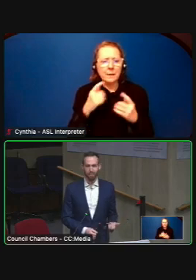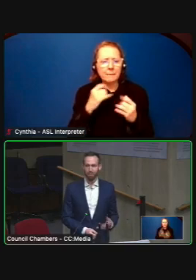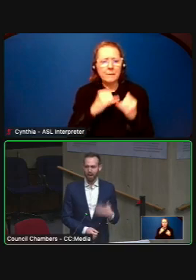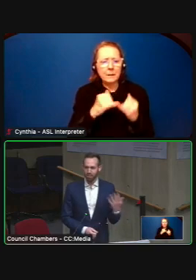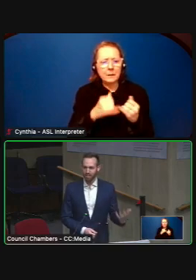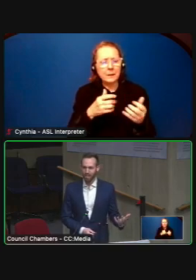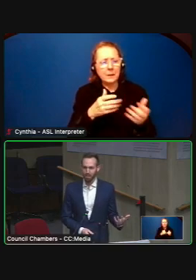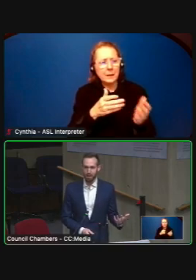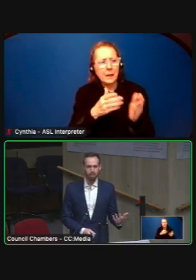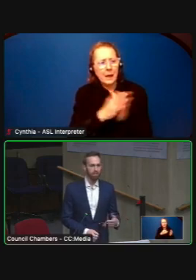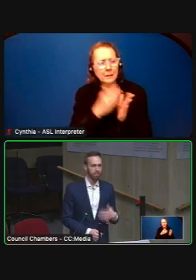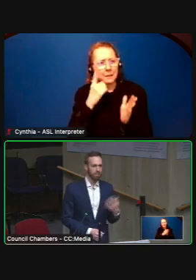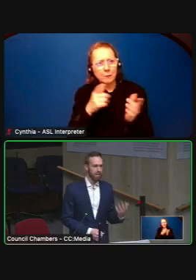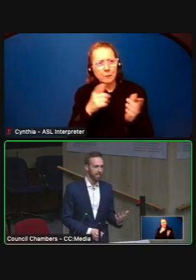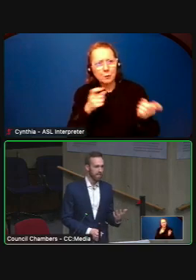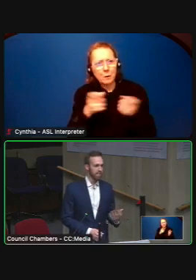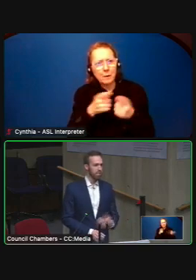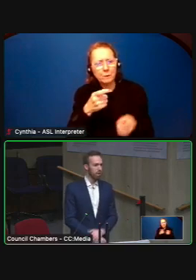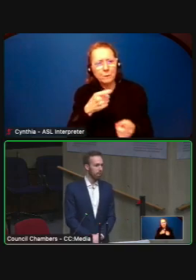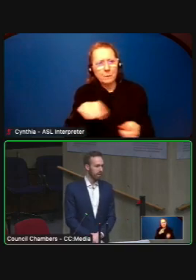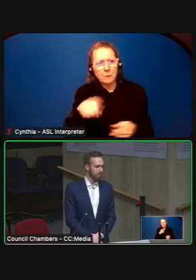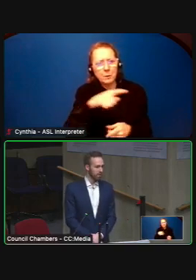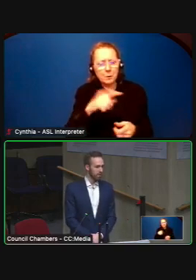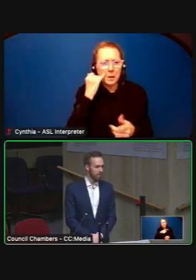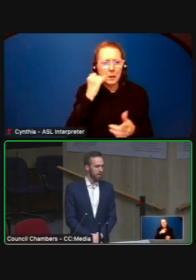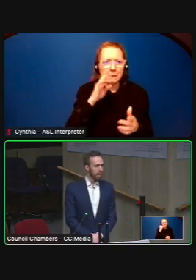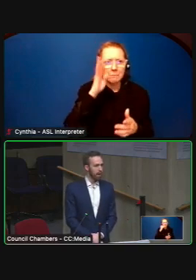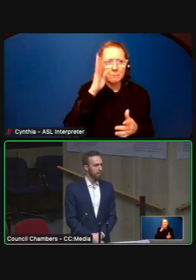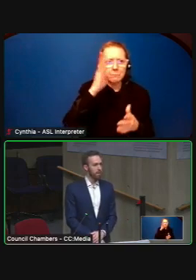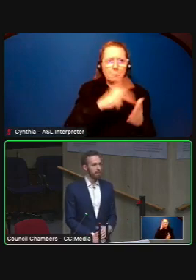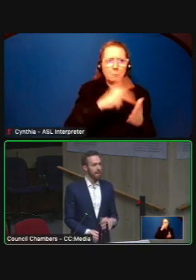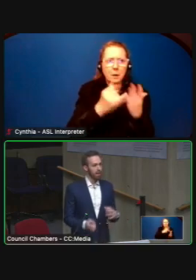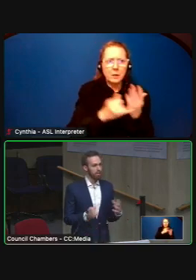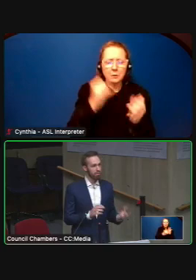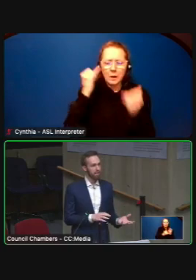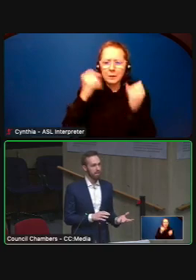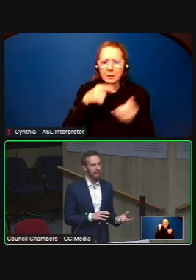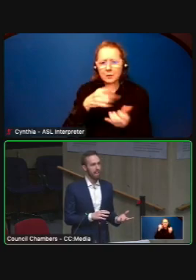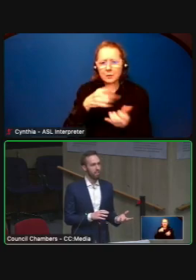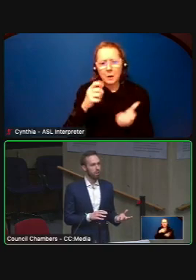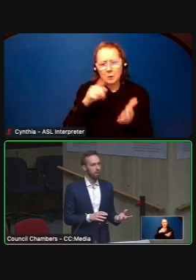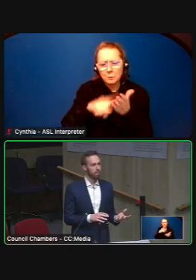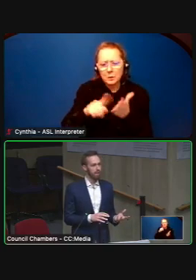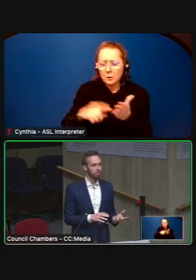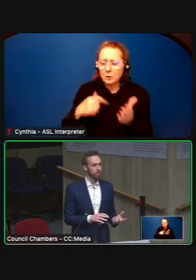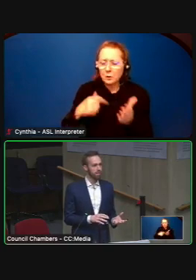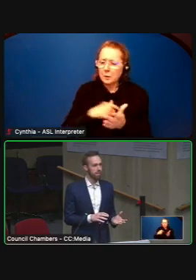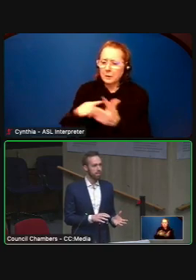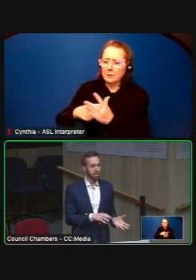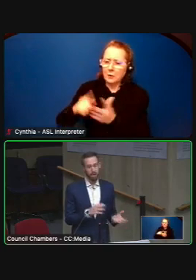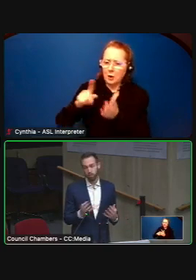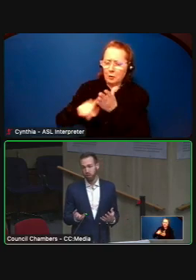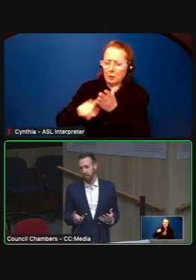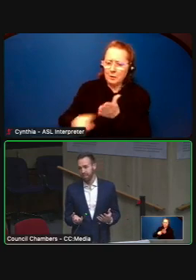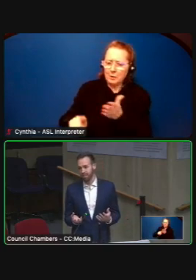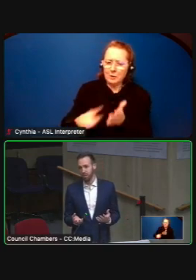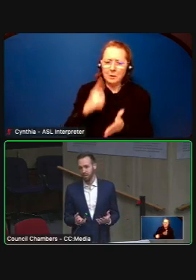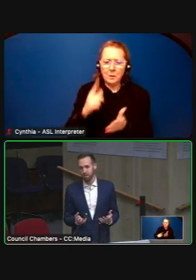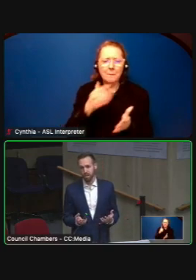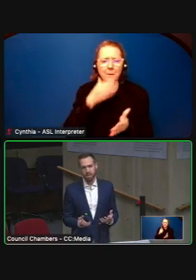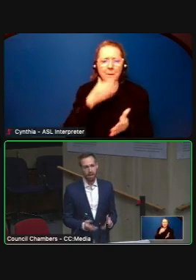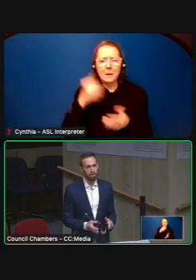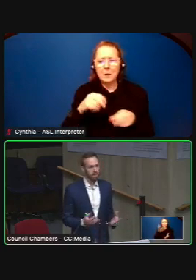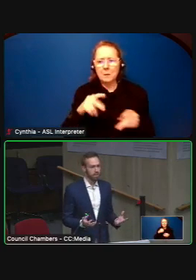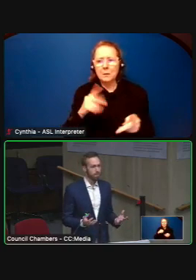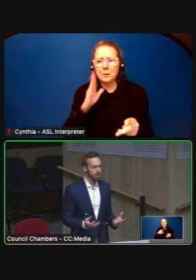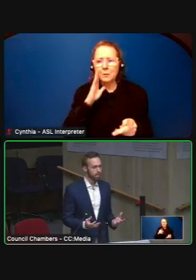there's different projects that come up, if there's different ideas that you all want researched, we can be out on the front of that. One of the best ones, the best opportunities is going to